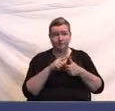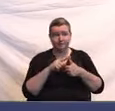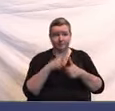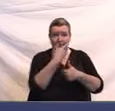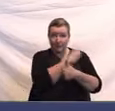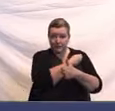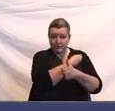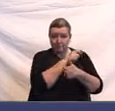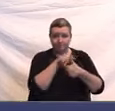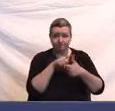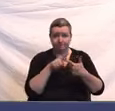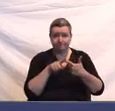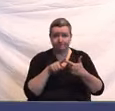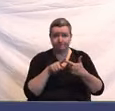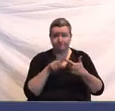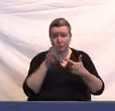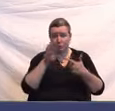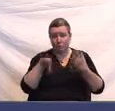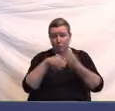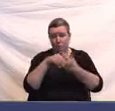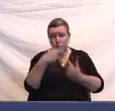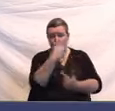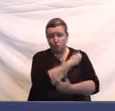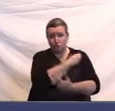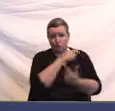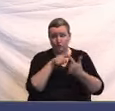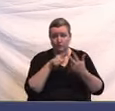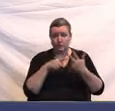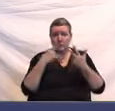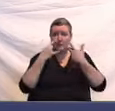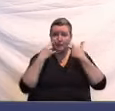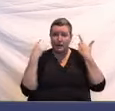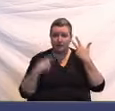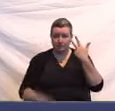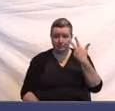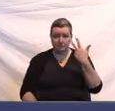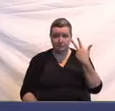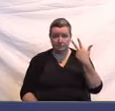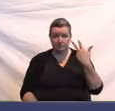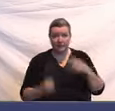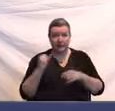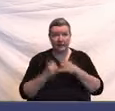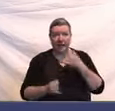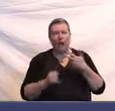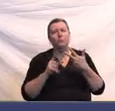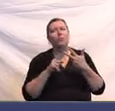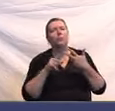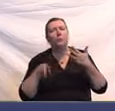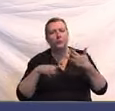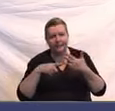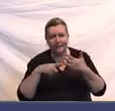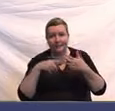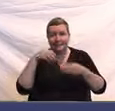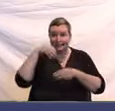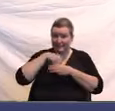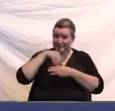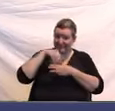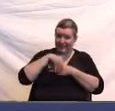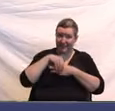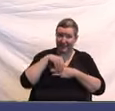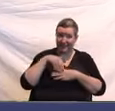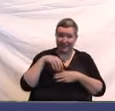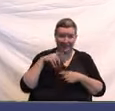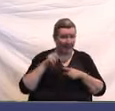vaccinations, boosters, masks, and on the last one, if you're inside, you can't socially